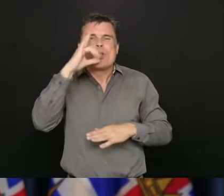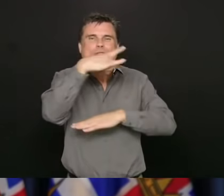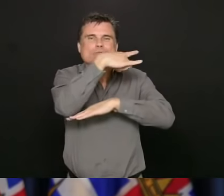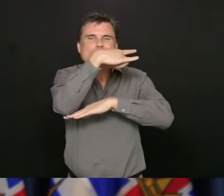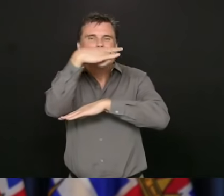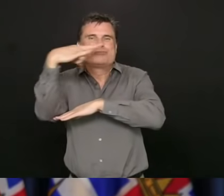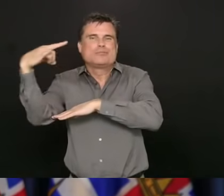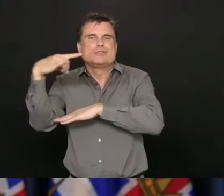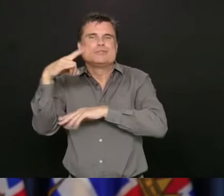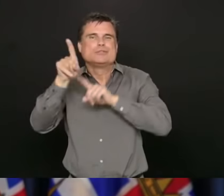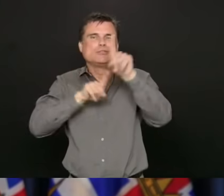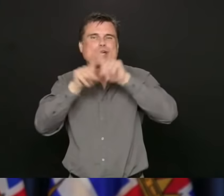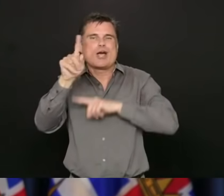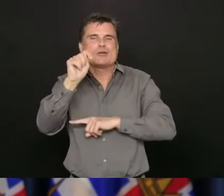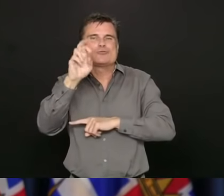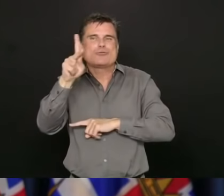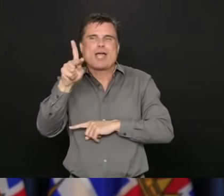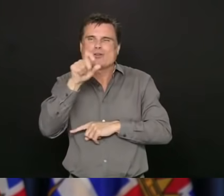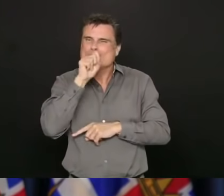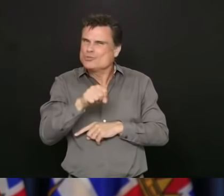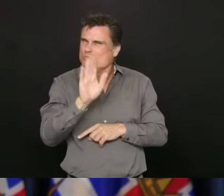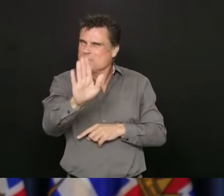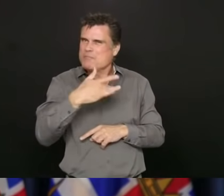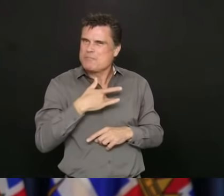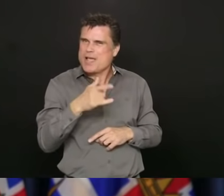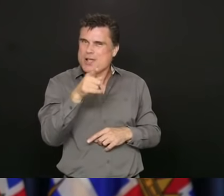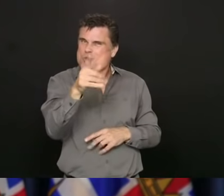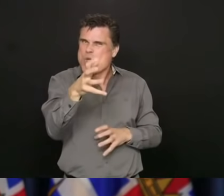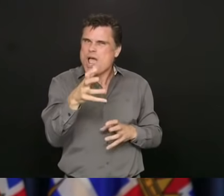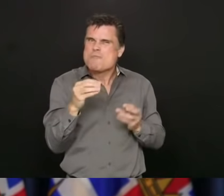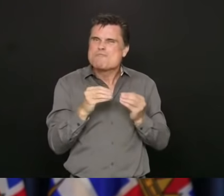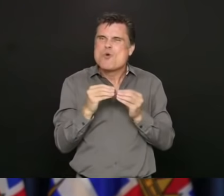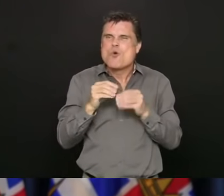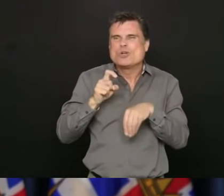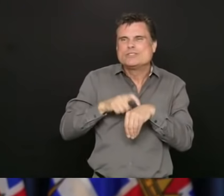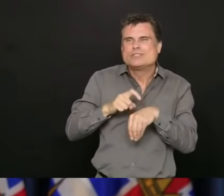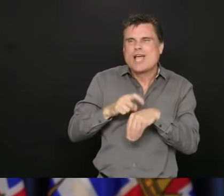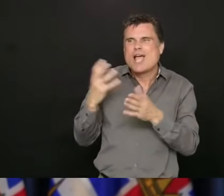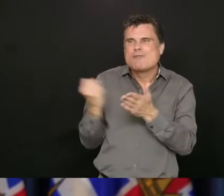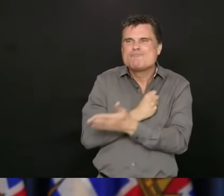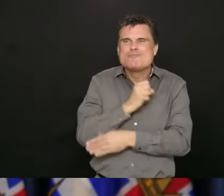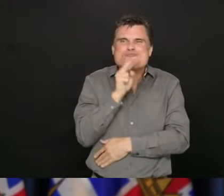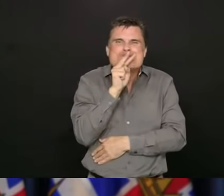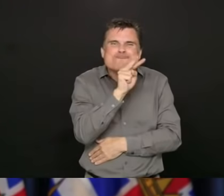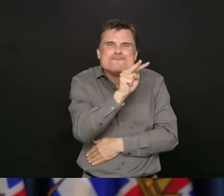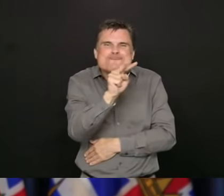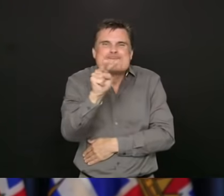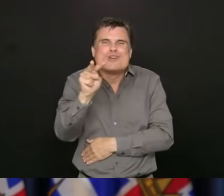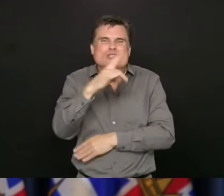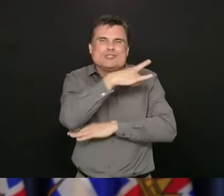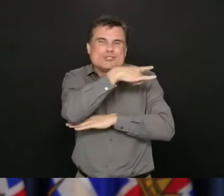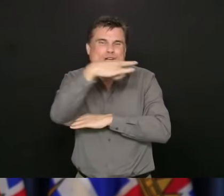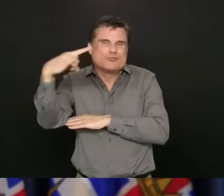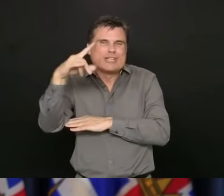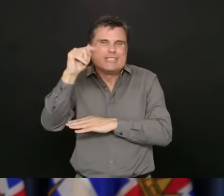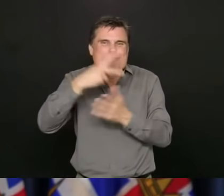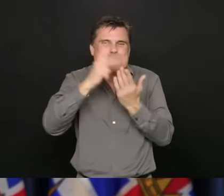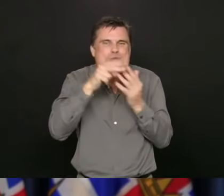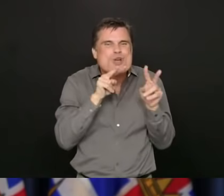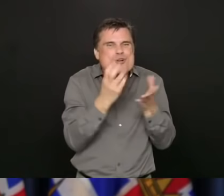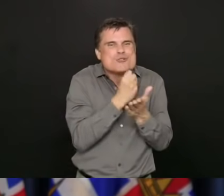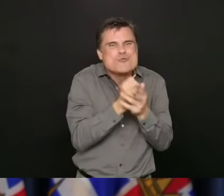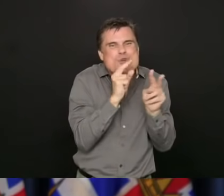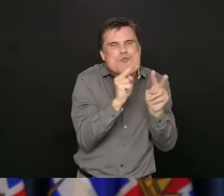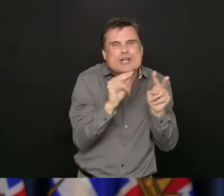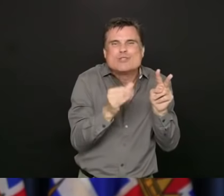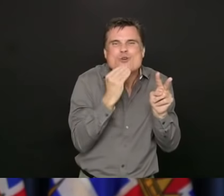a deadline. We have the comfort that there are programs in place right now, federal and provincial, that can help be a backstop.